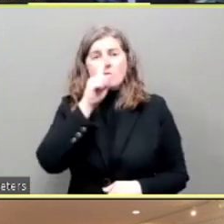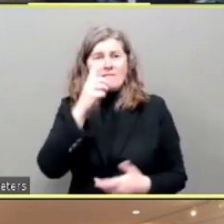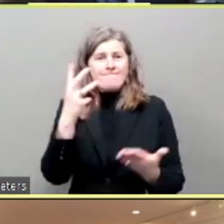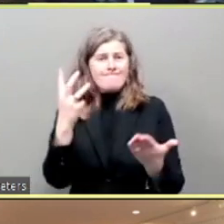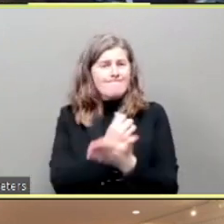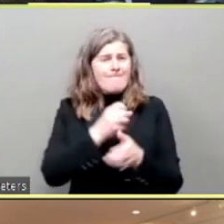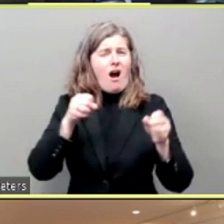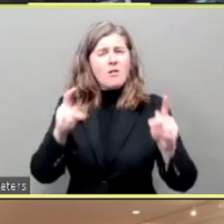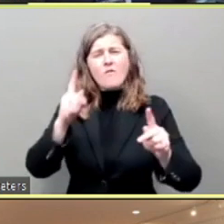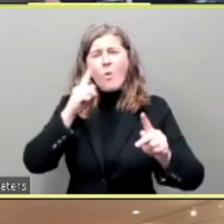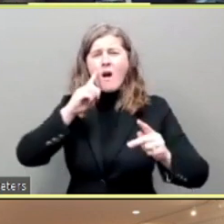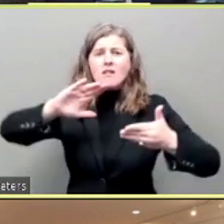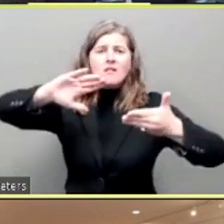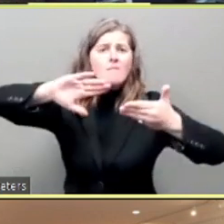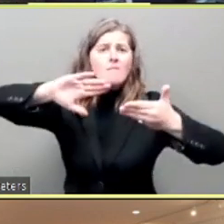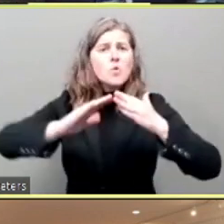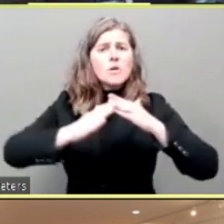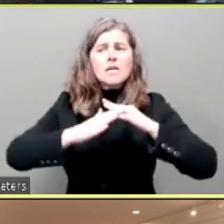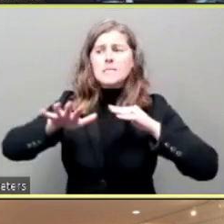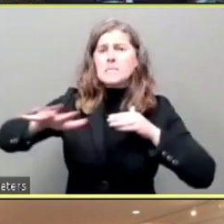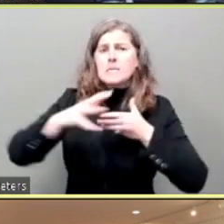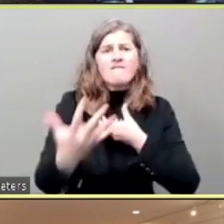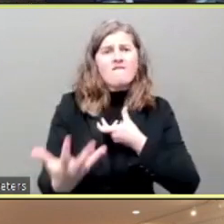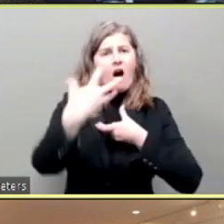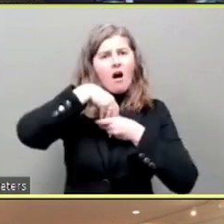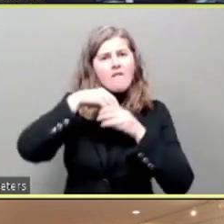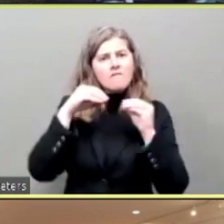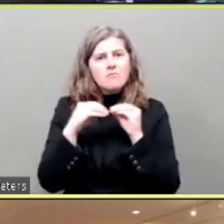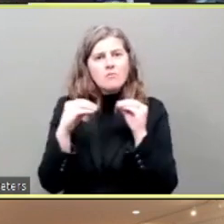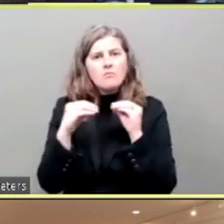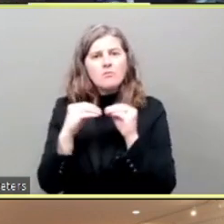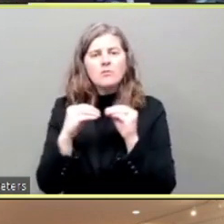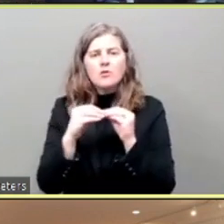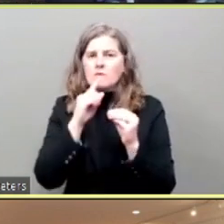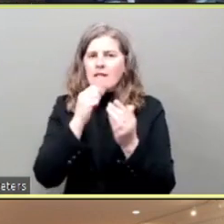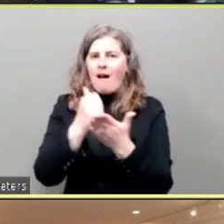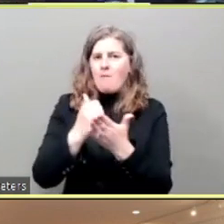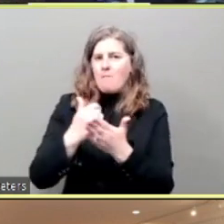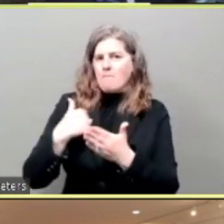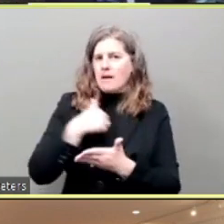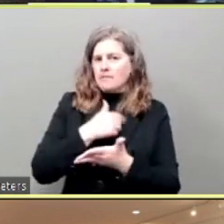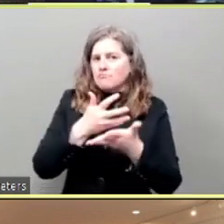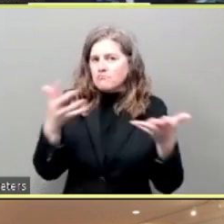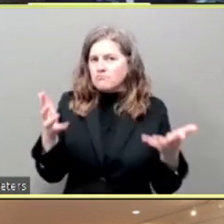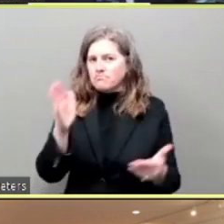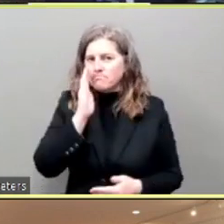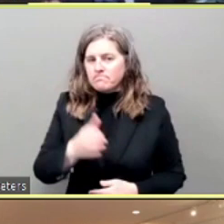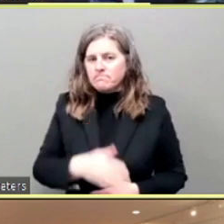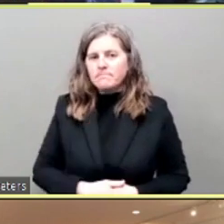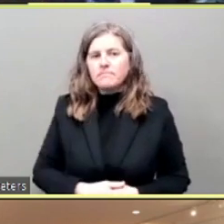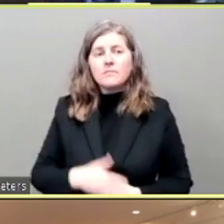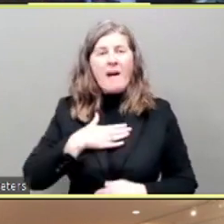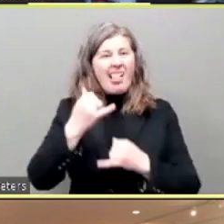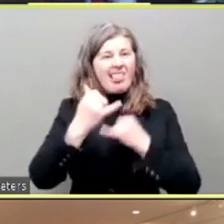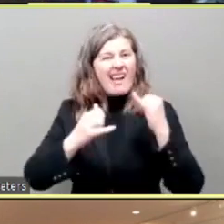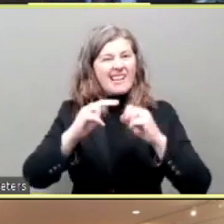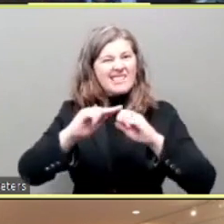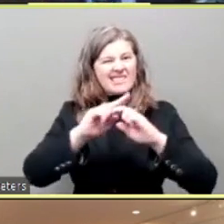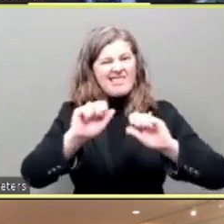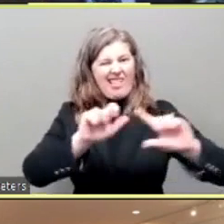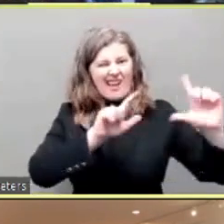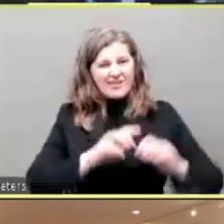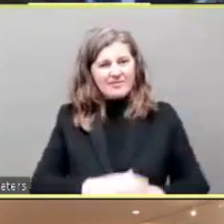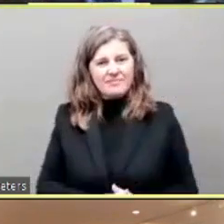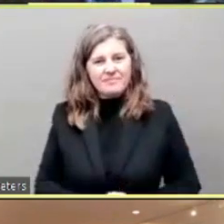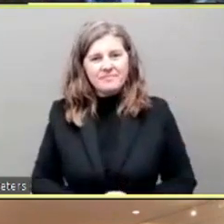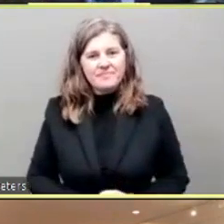for communities to be involved in this that I think will be very helpful. And let's go to my last slide, Alex, and